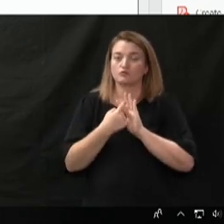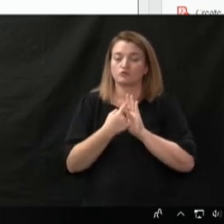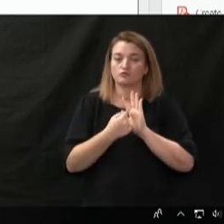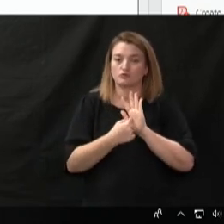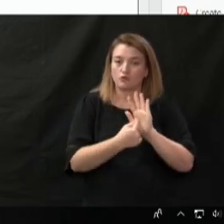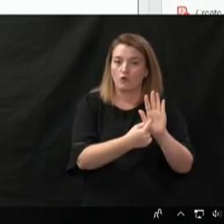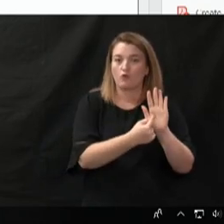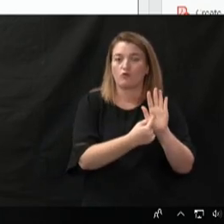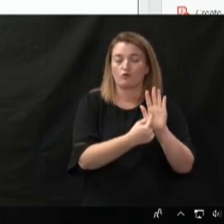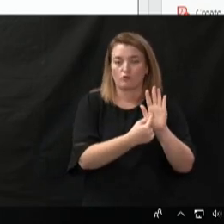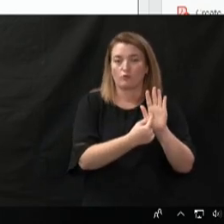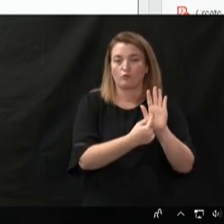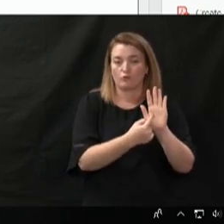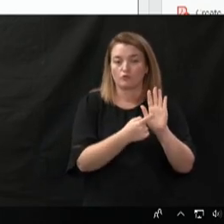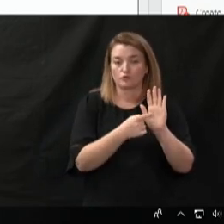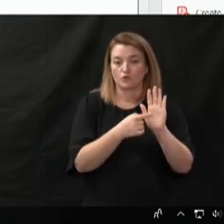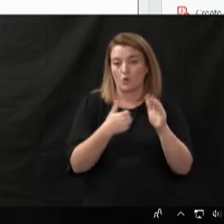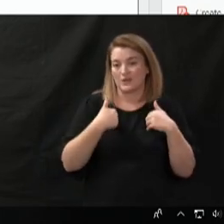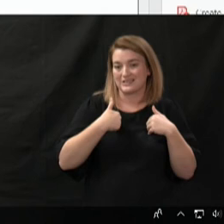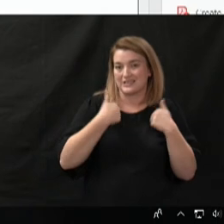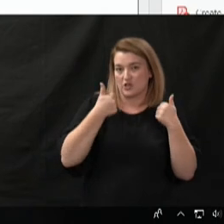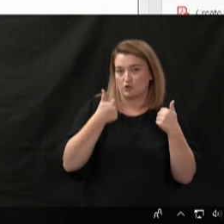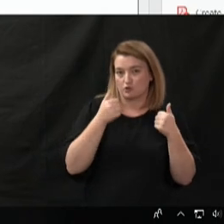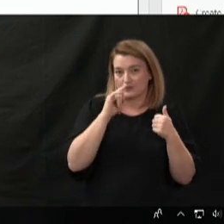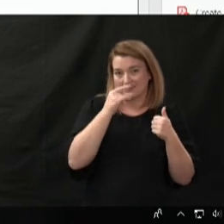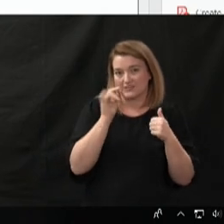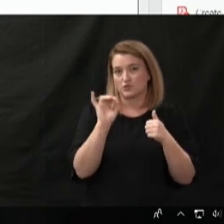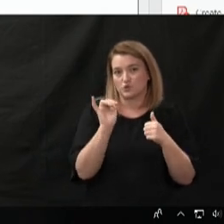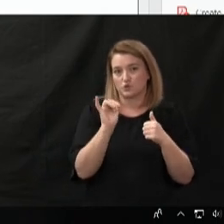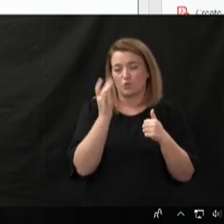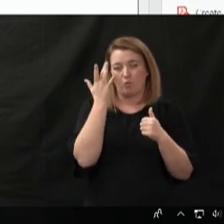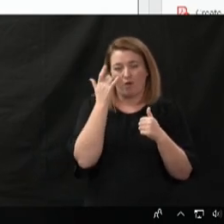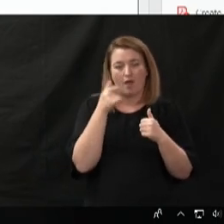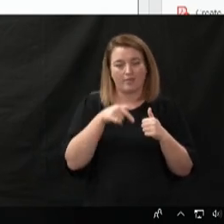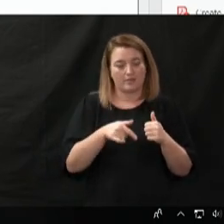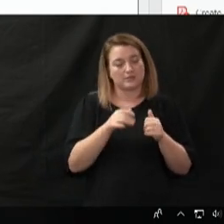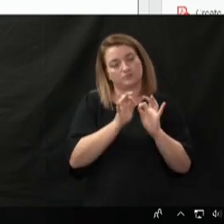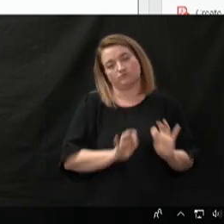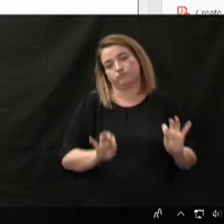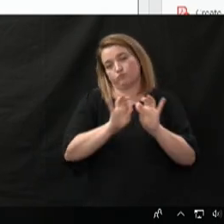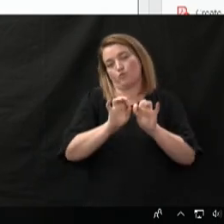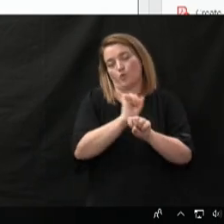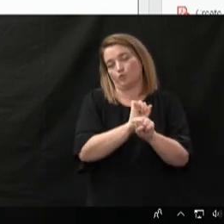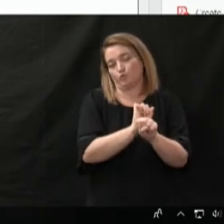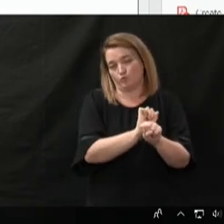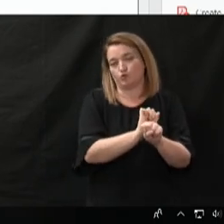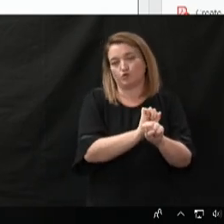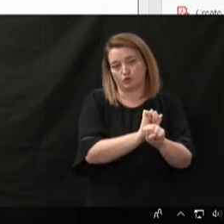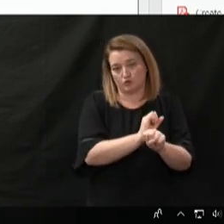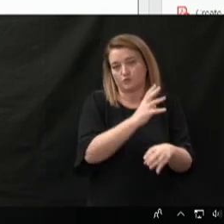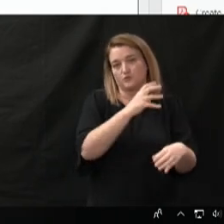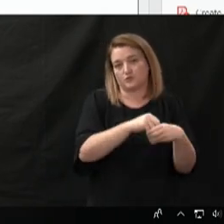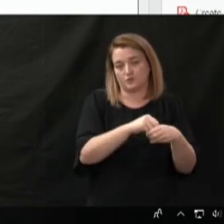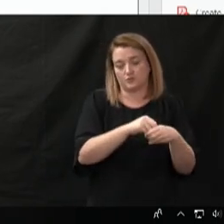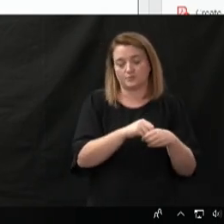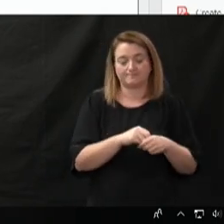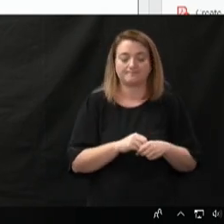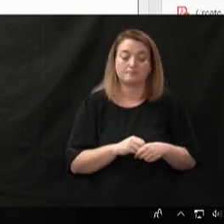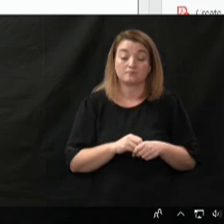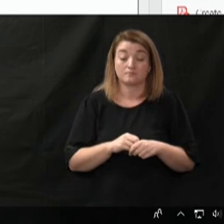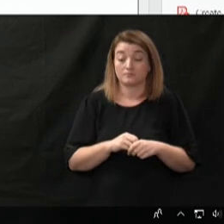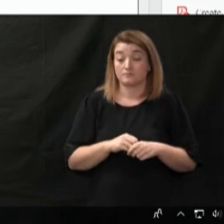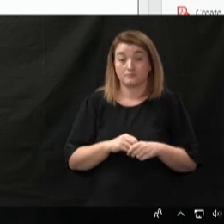done. Okay? Talking about morphology, you can't go ahead and have a study of